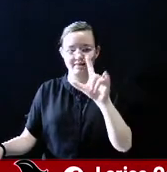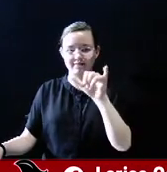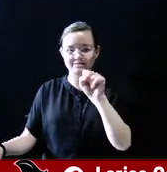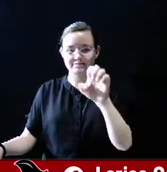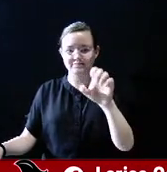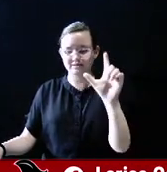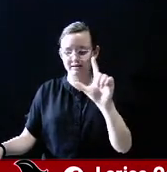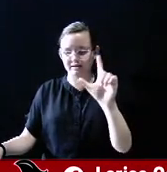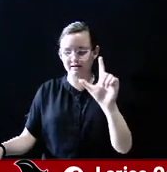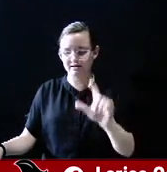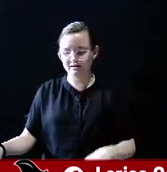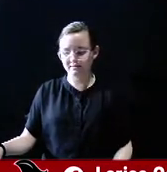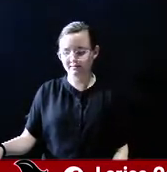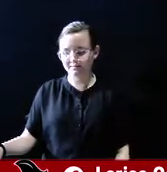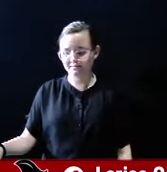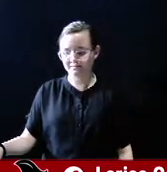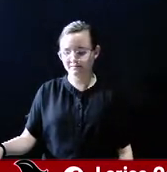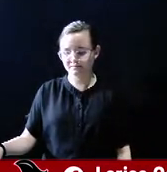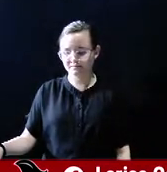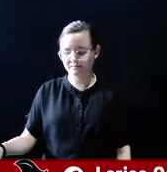Elise Amelia Lead.